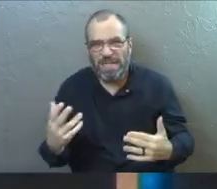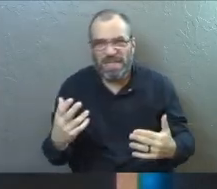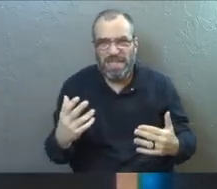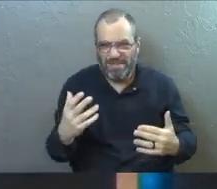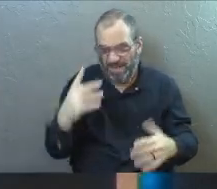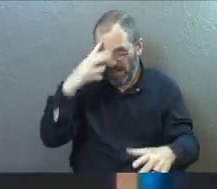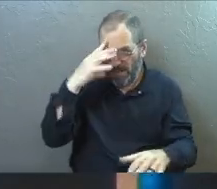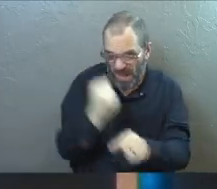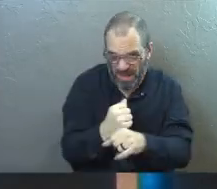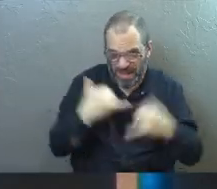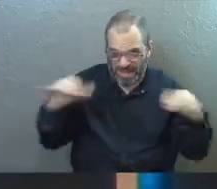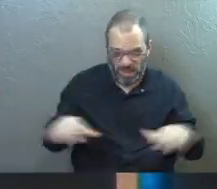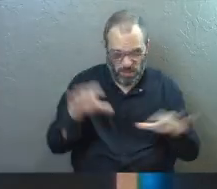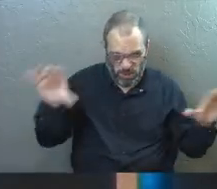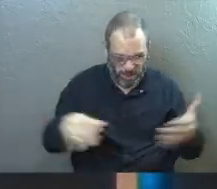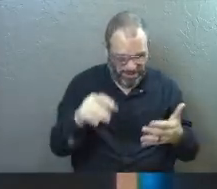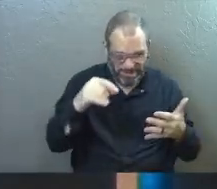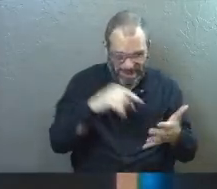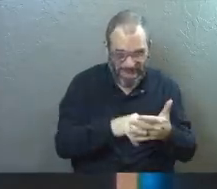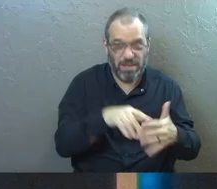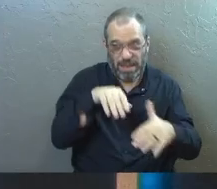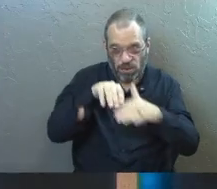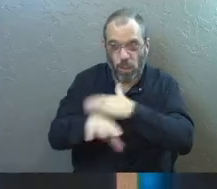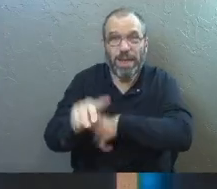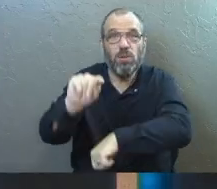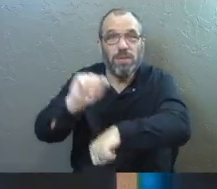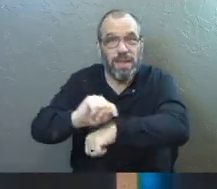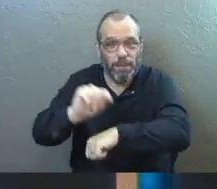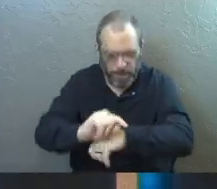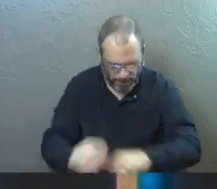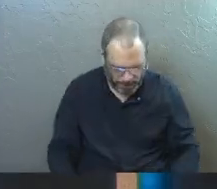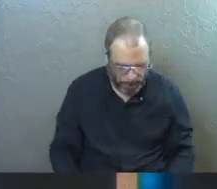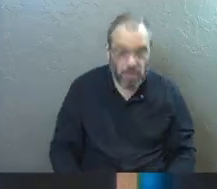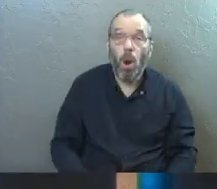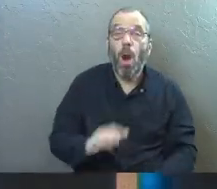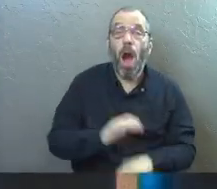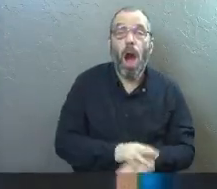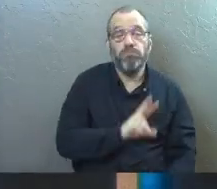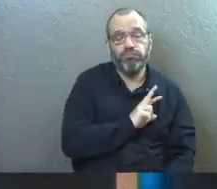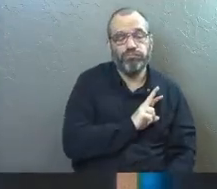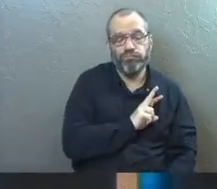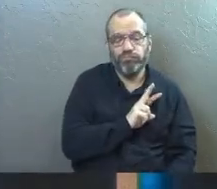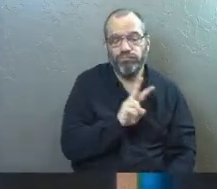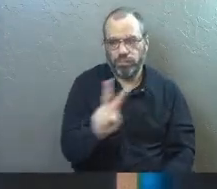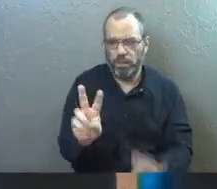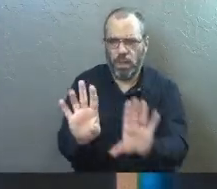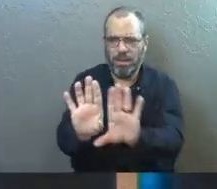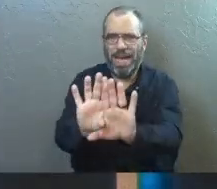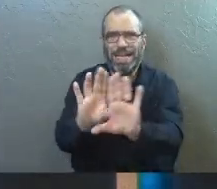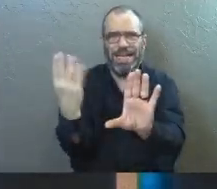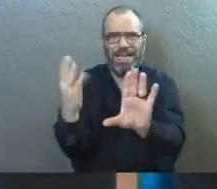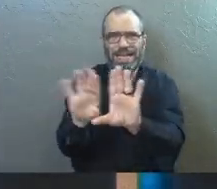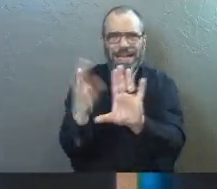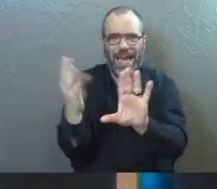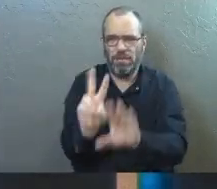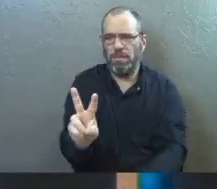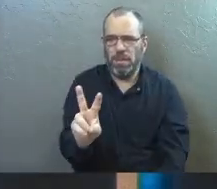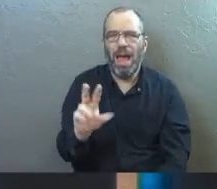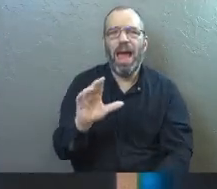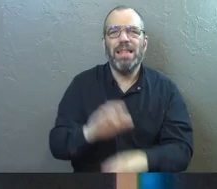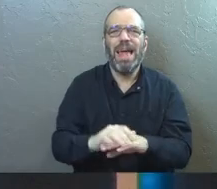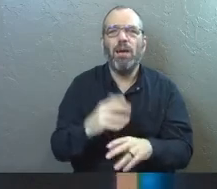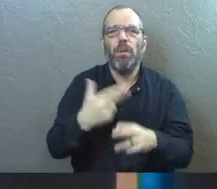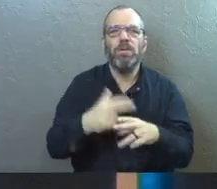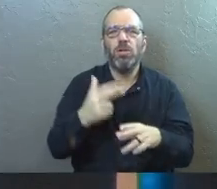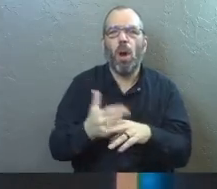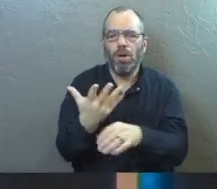in the faith still doing this thing and going there. Well, while they're on their way there, they get to the gate, and there is what the Bible refers to as the lame